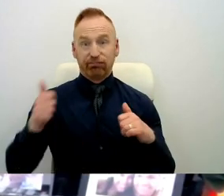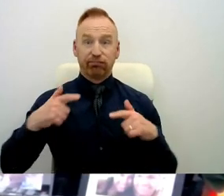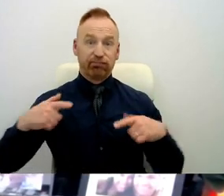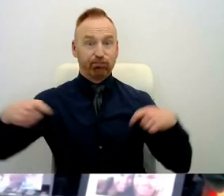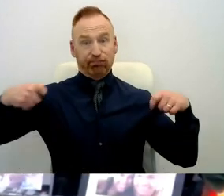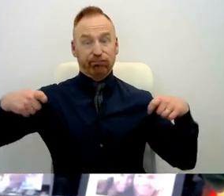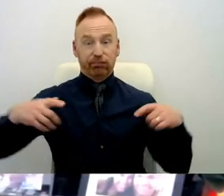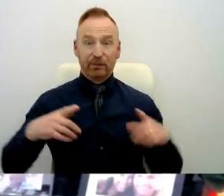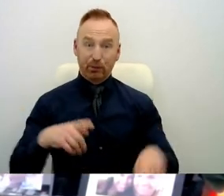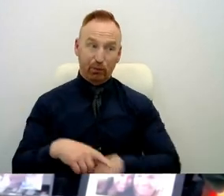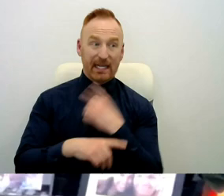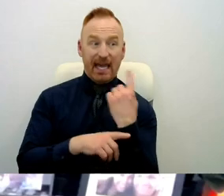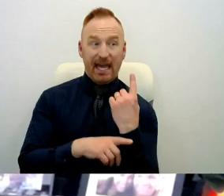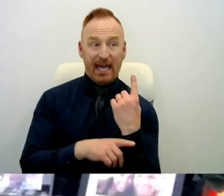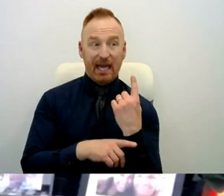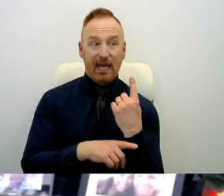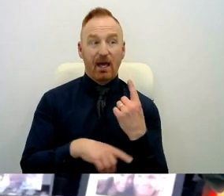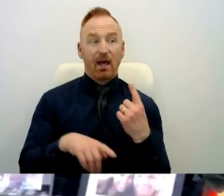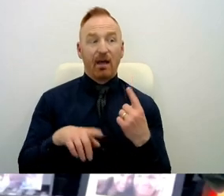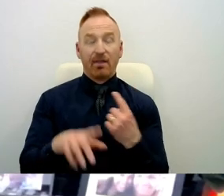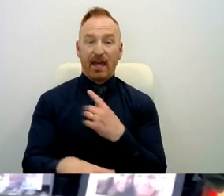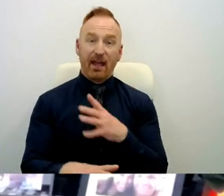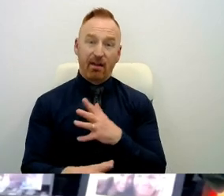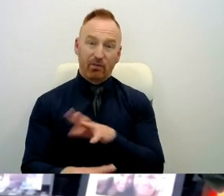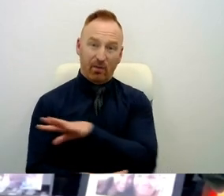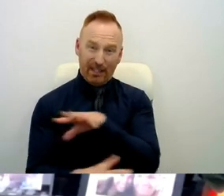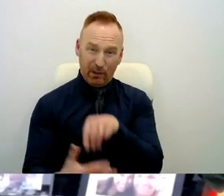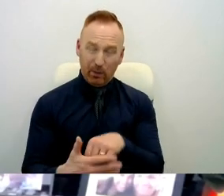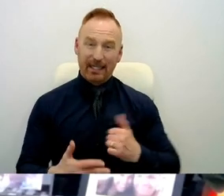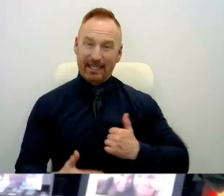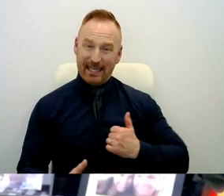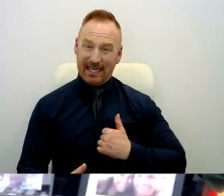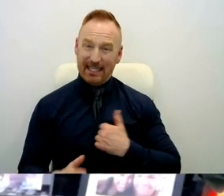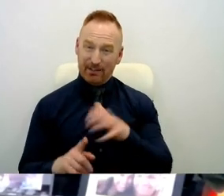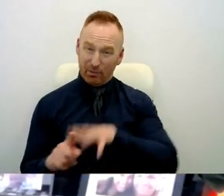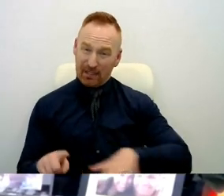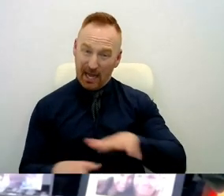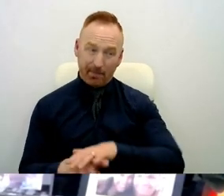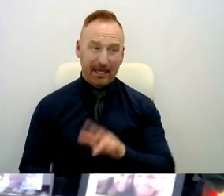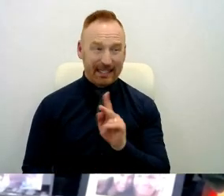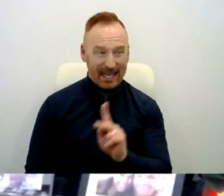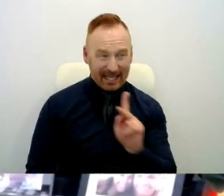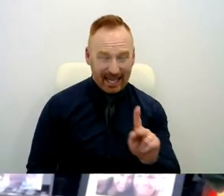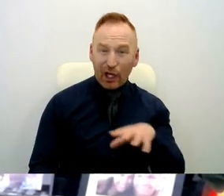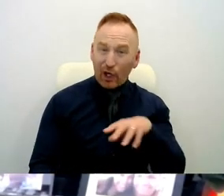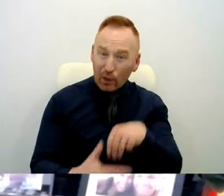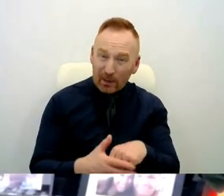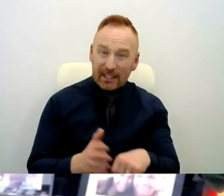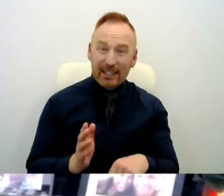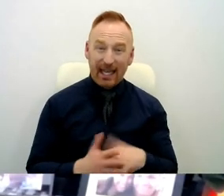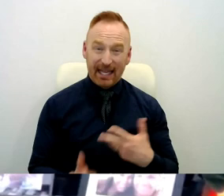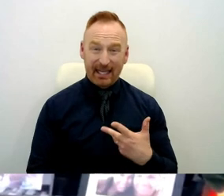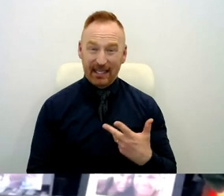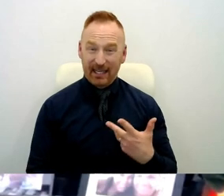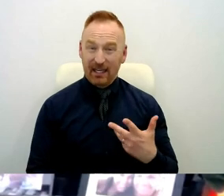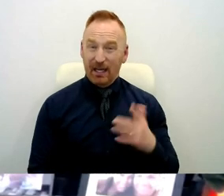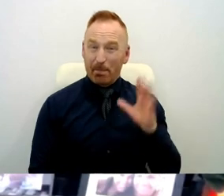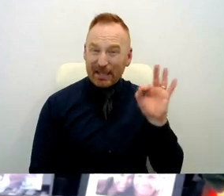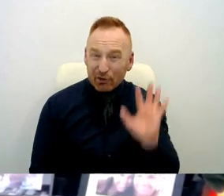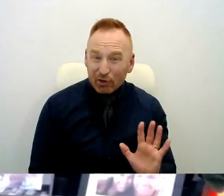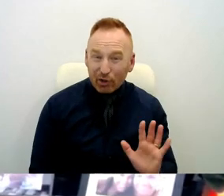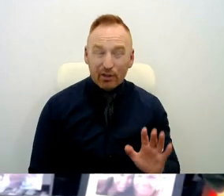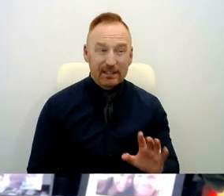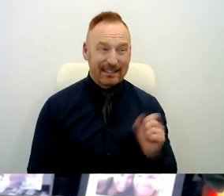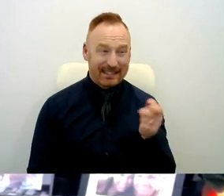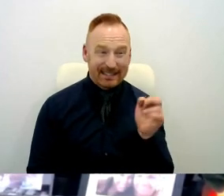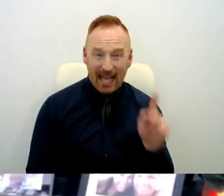know, are not, you know, considered part of the fabric of Canadian society. But the KKK members included Protestant ministers in Saskatchewan.